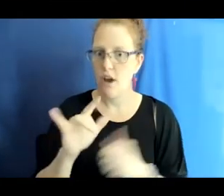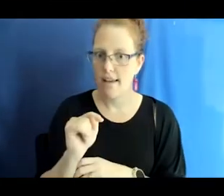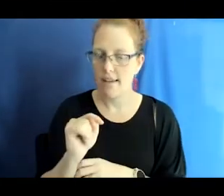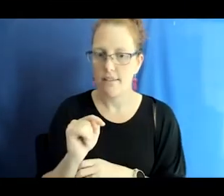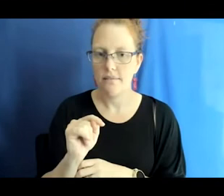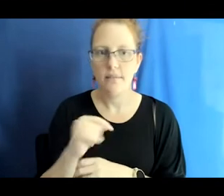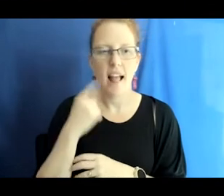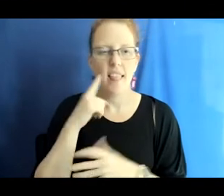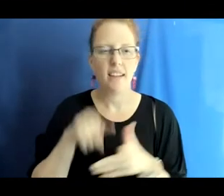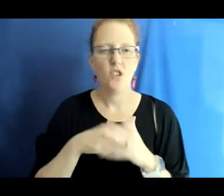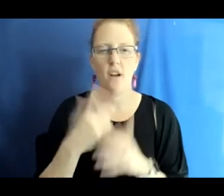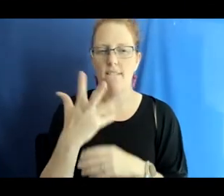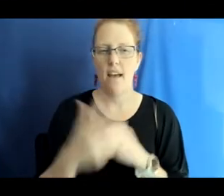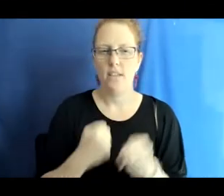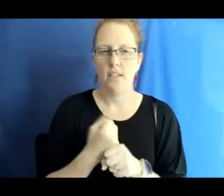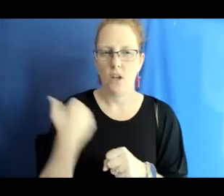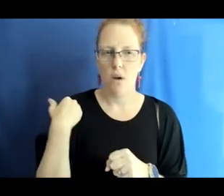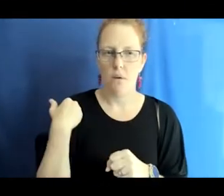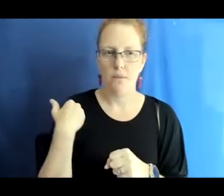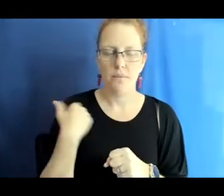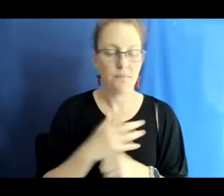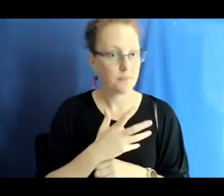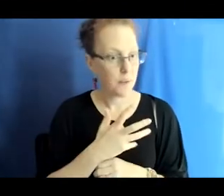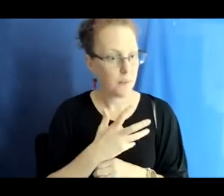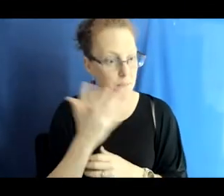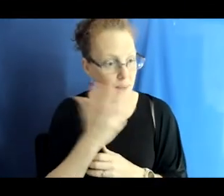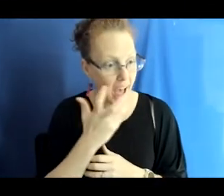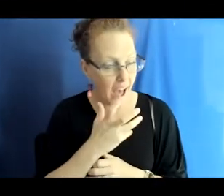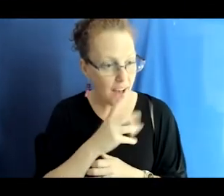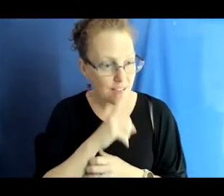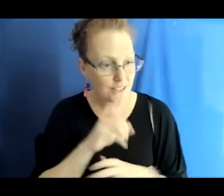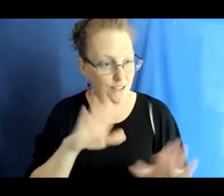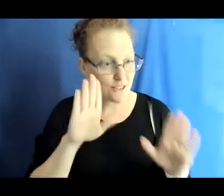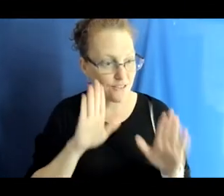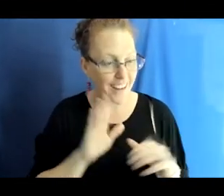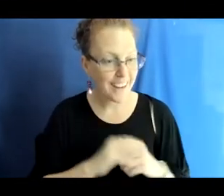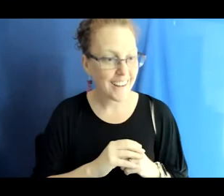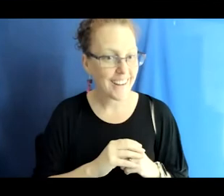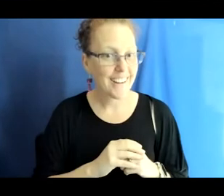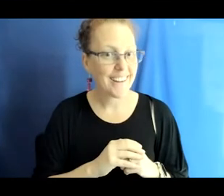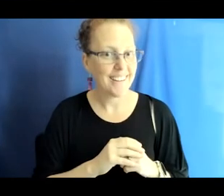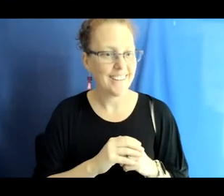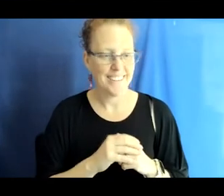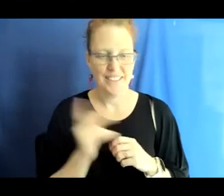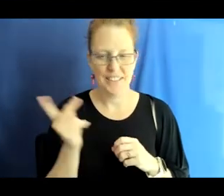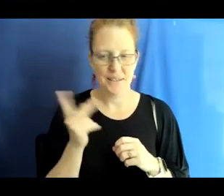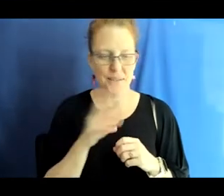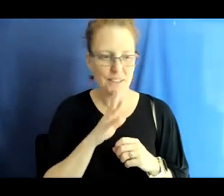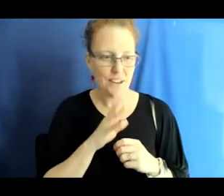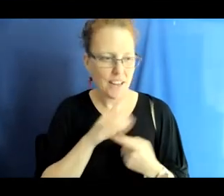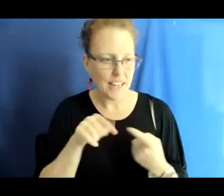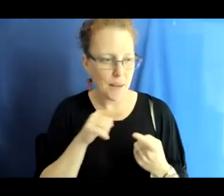that's great. And that, the humor you spoke of, you know, when you were talking about the project with more